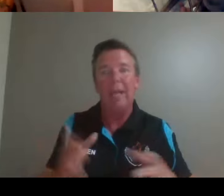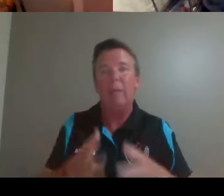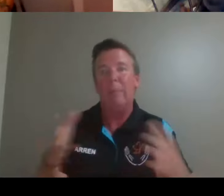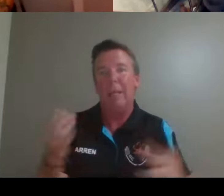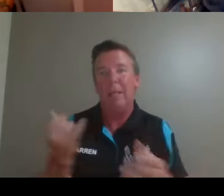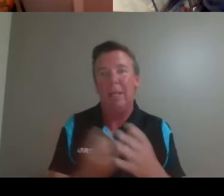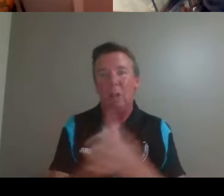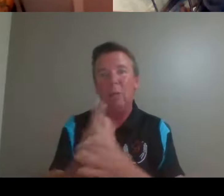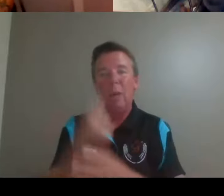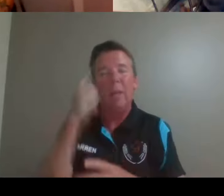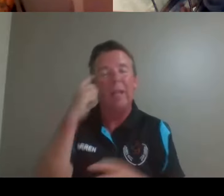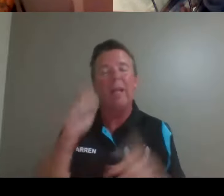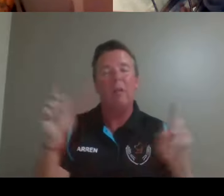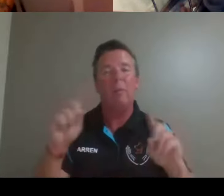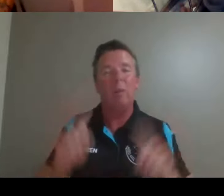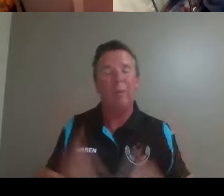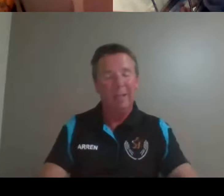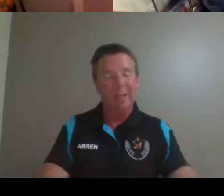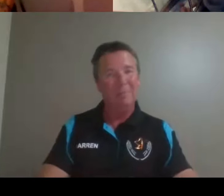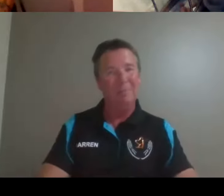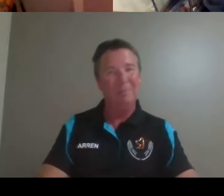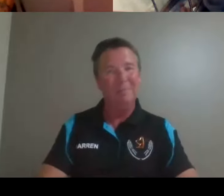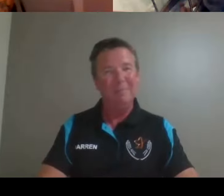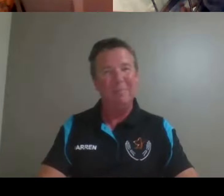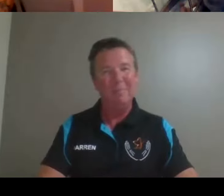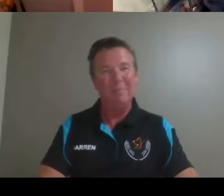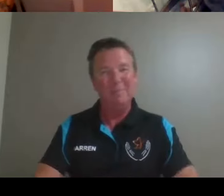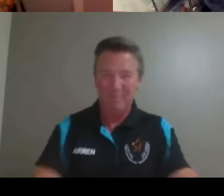that is the biggest issue, I think, at the moment.